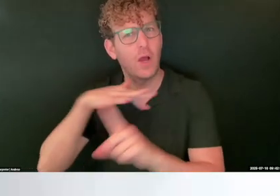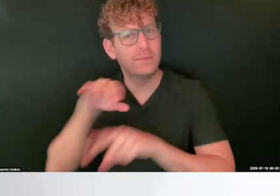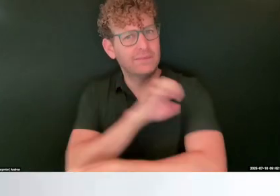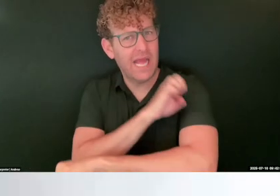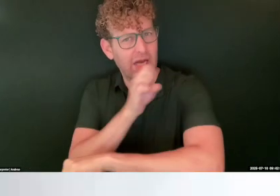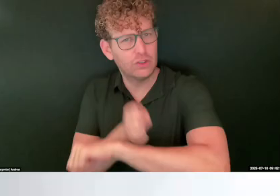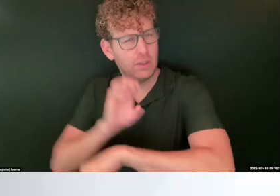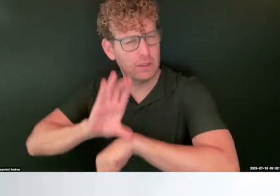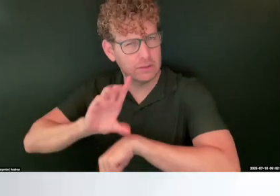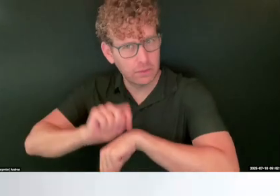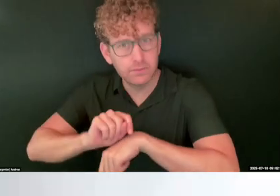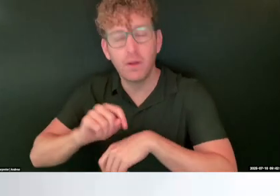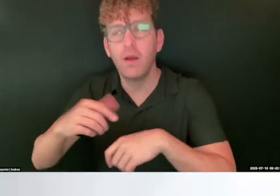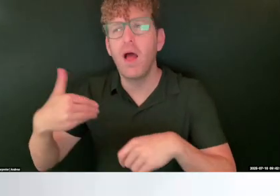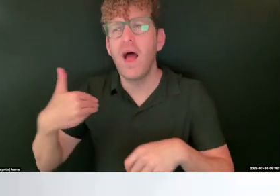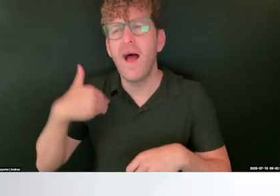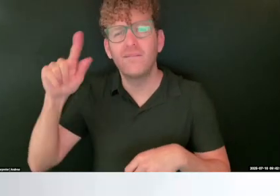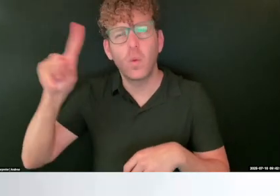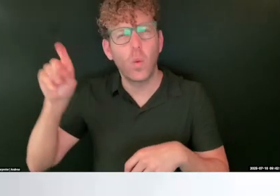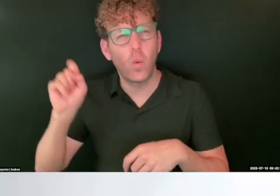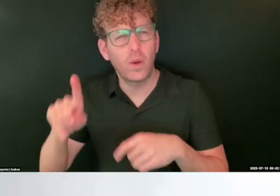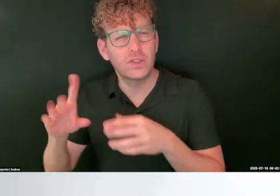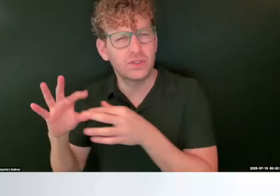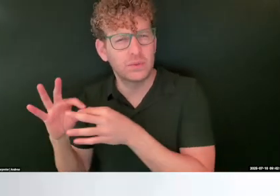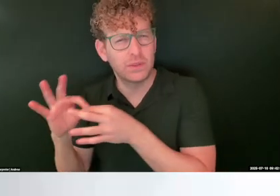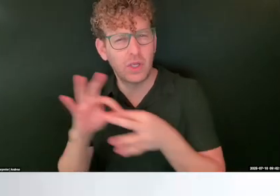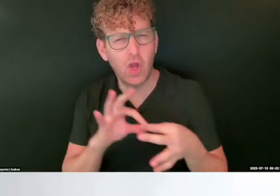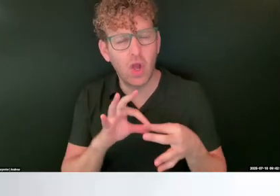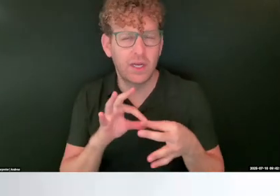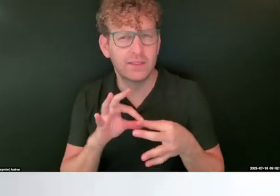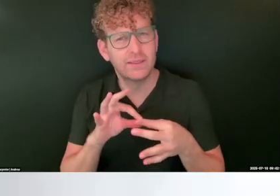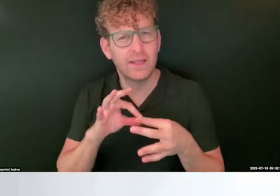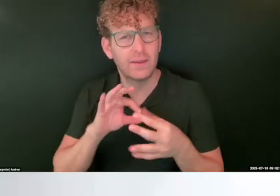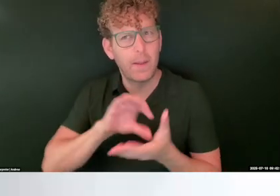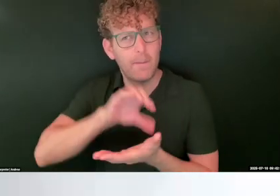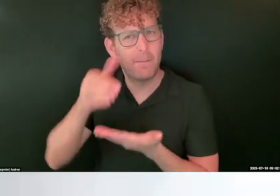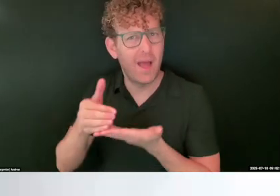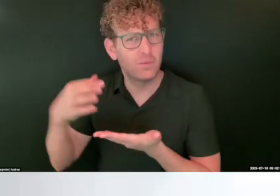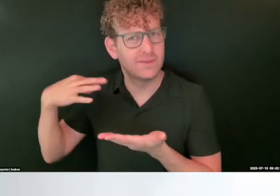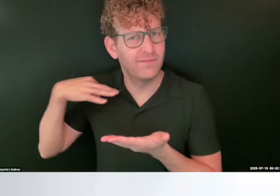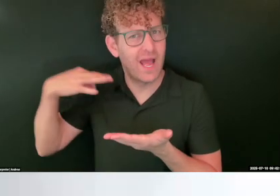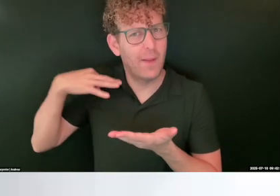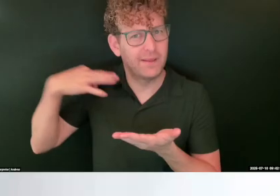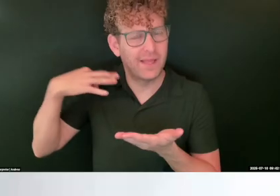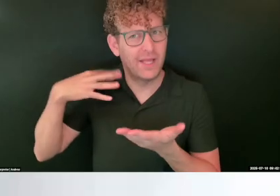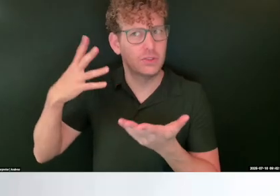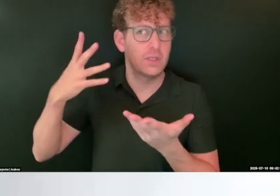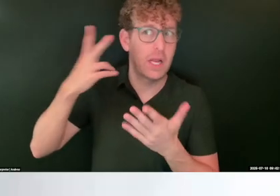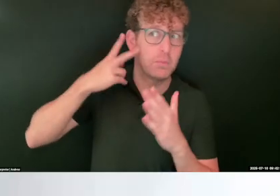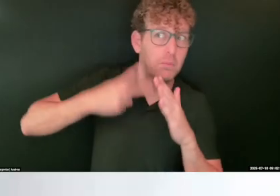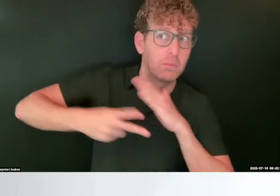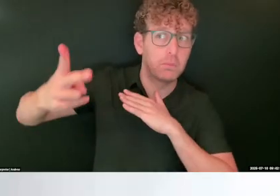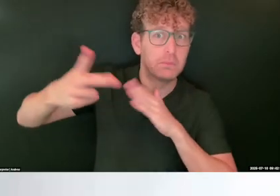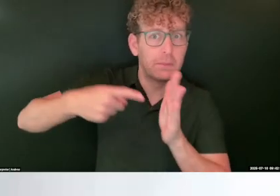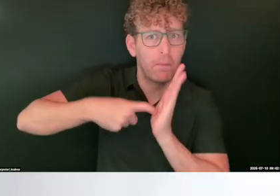energy consulting. I have a question regarding the amount of applications and the projected